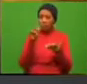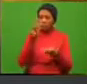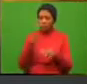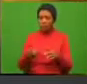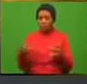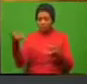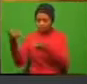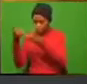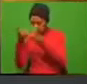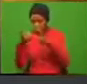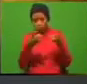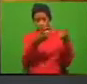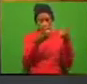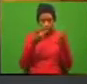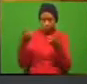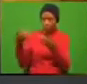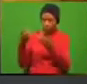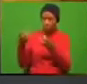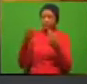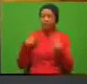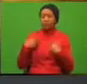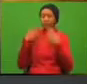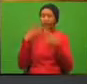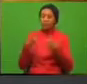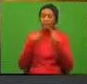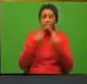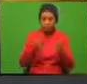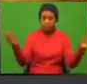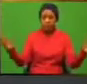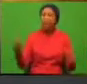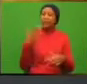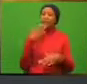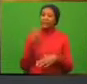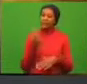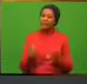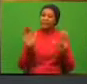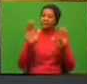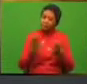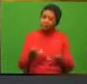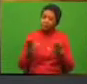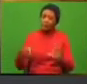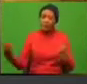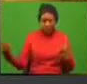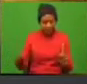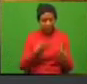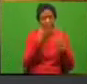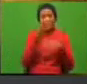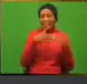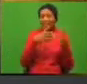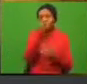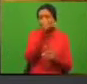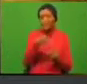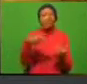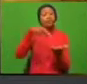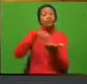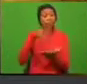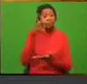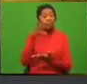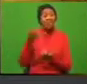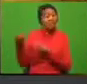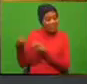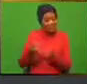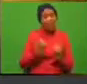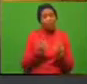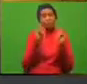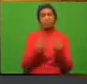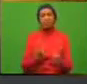nanonke ngathi sicela ukuthi sinikeze umuntu oseqongeni akwazi ukukhuluma. Kodwa